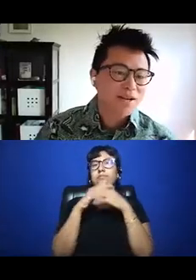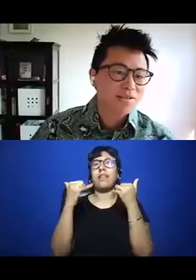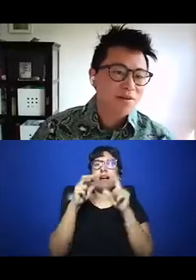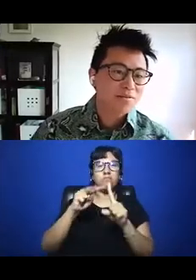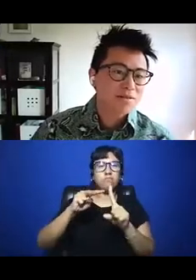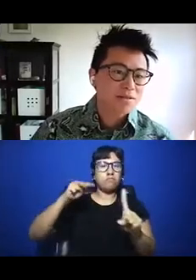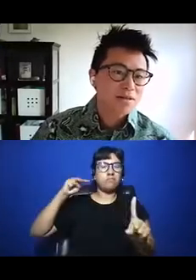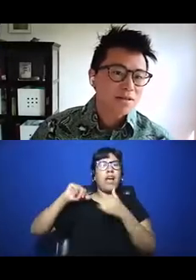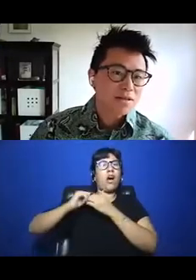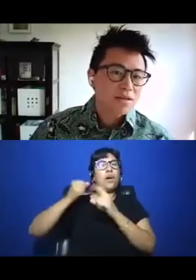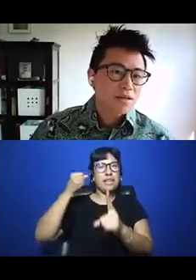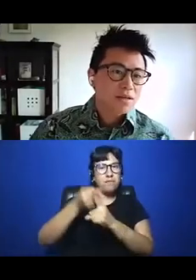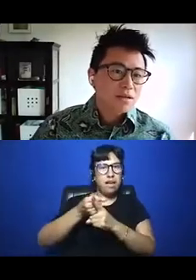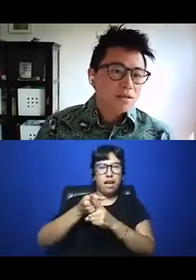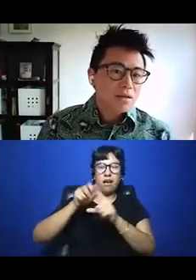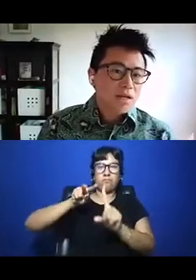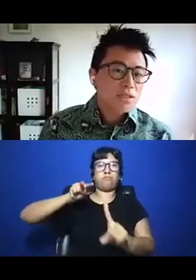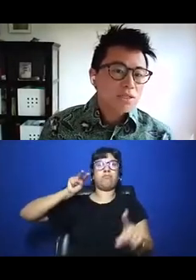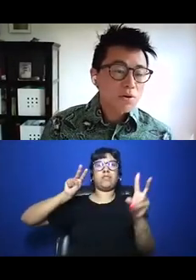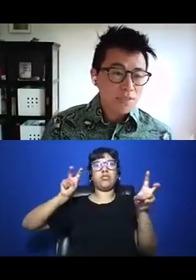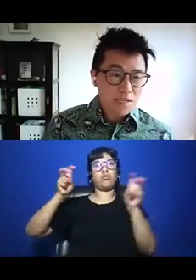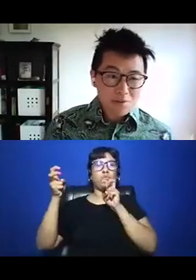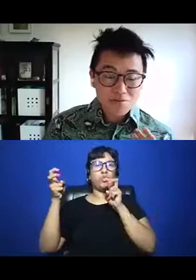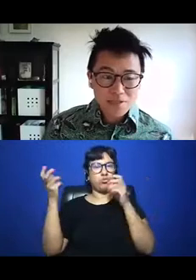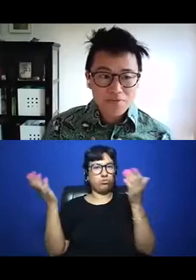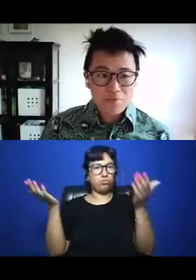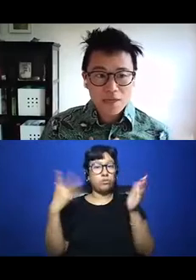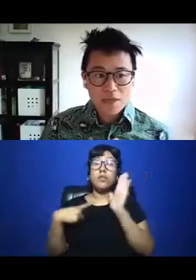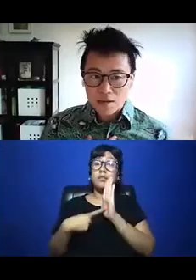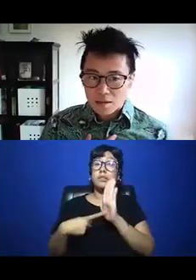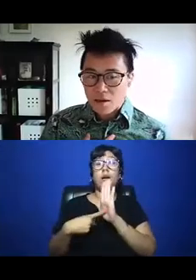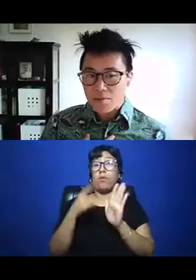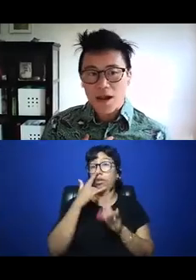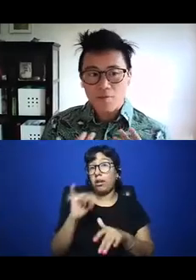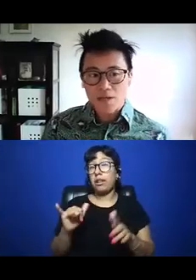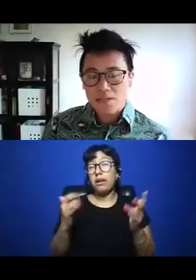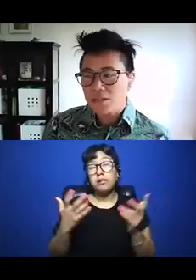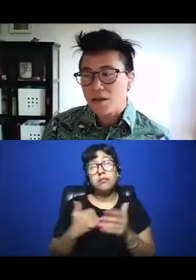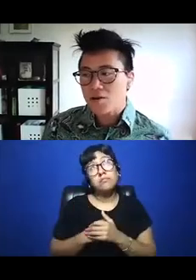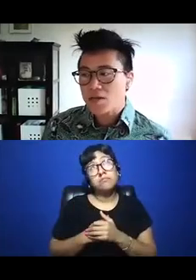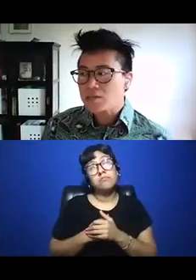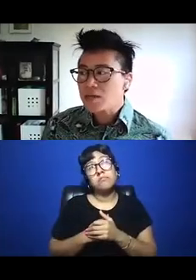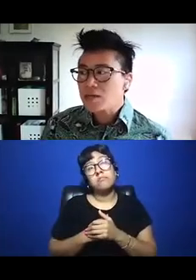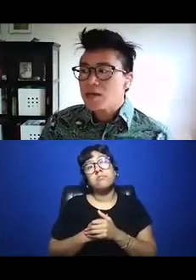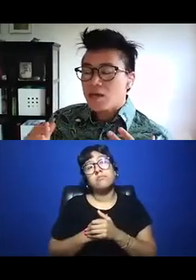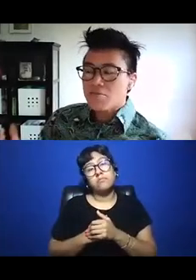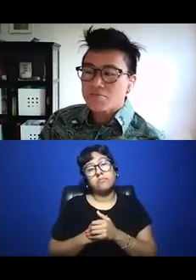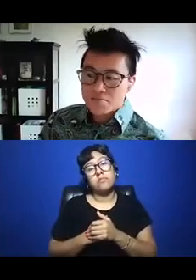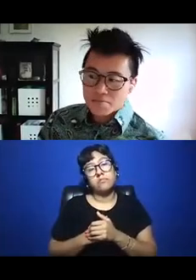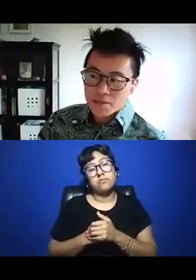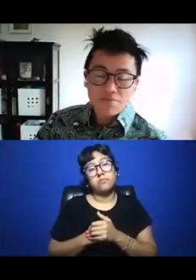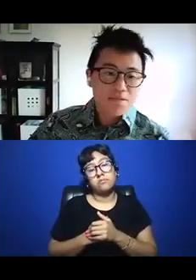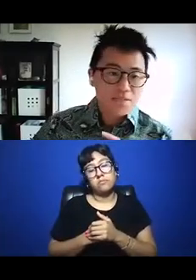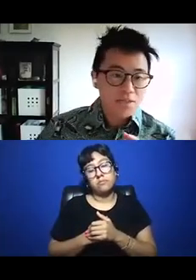organize around. And so an example of this for me that I would like to share is